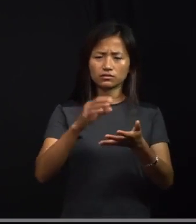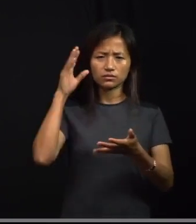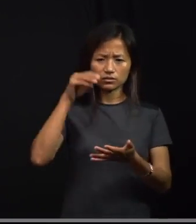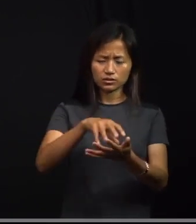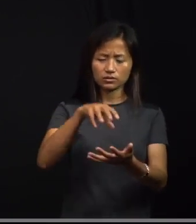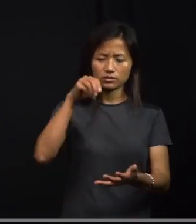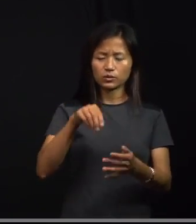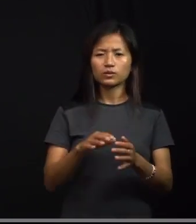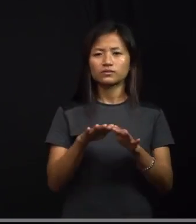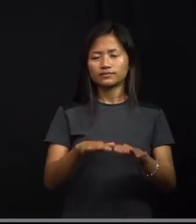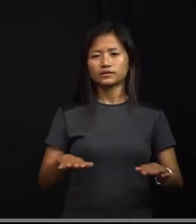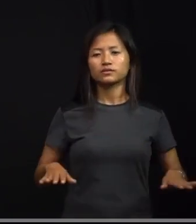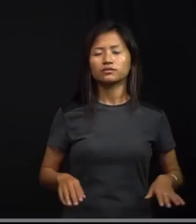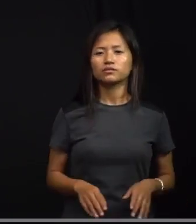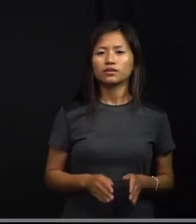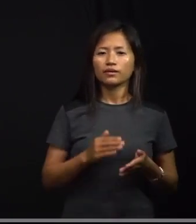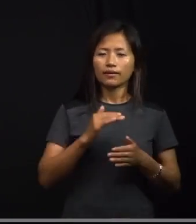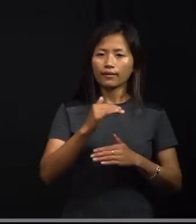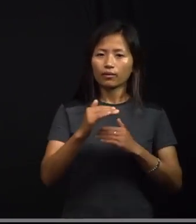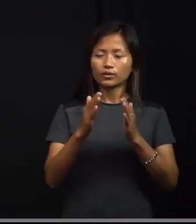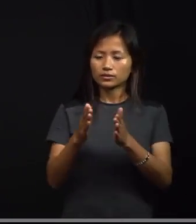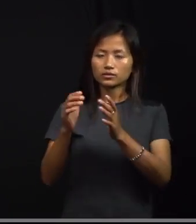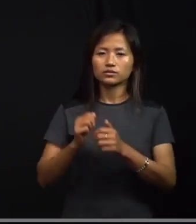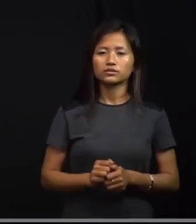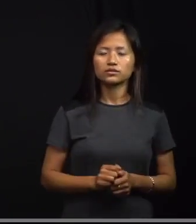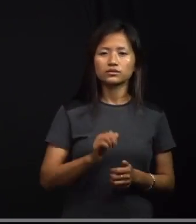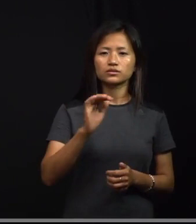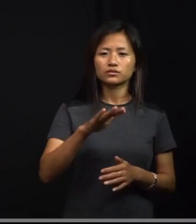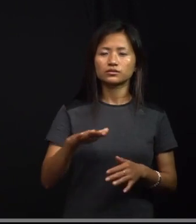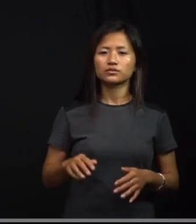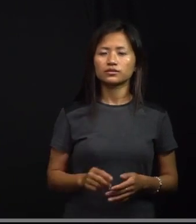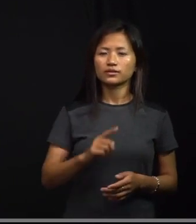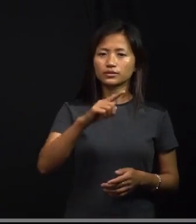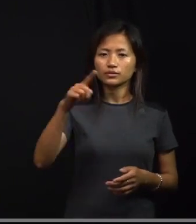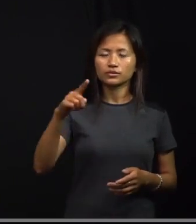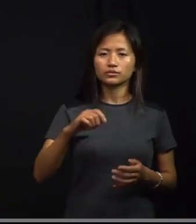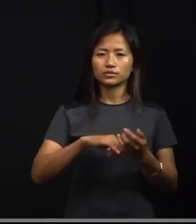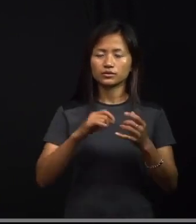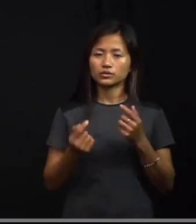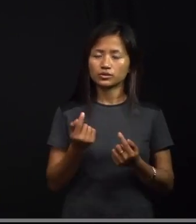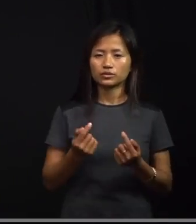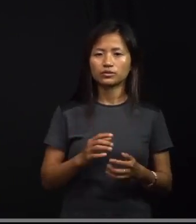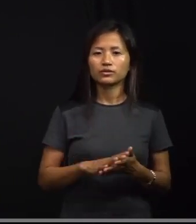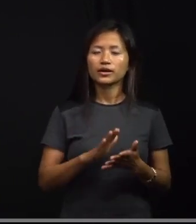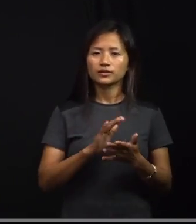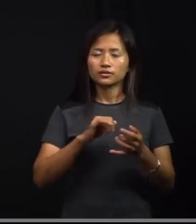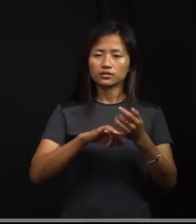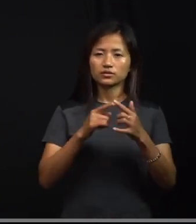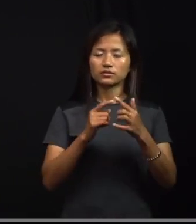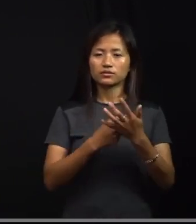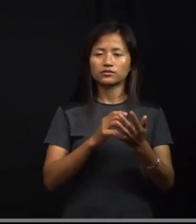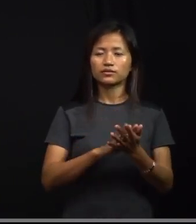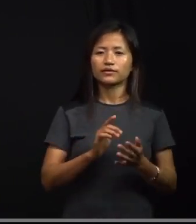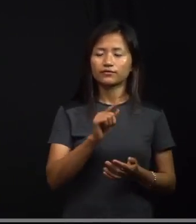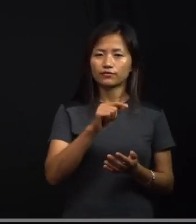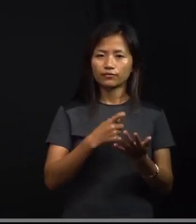by small children, right? But according to the right age, the right situation and the right stream, we give you the right form